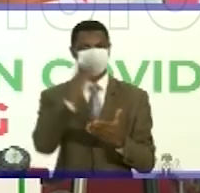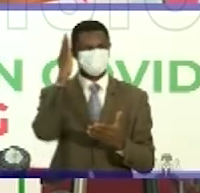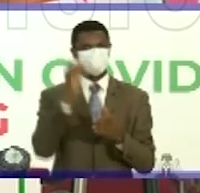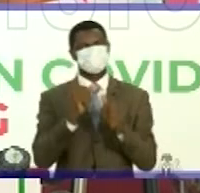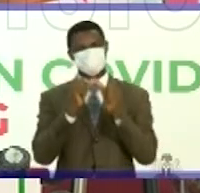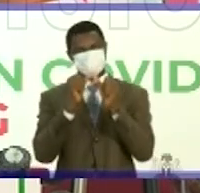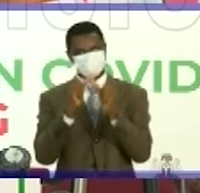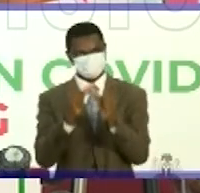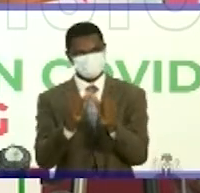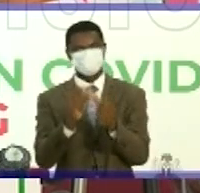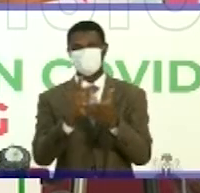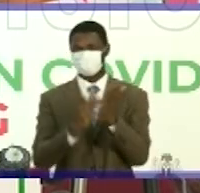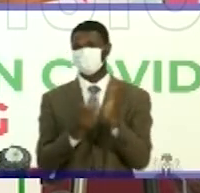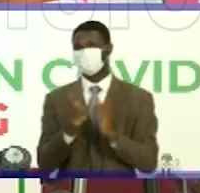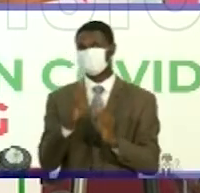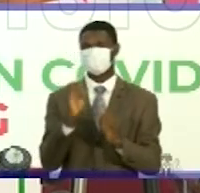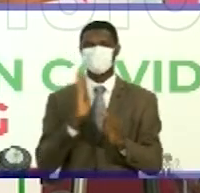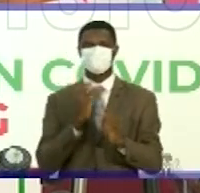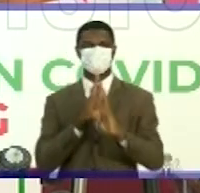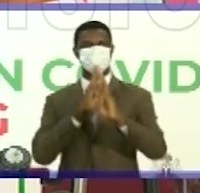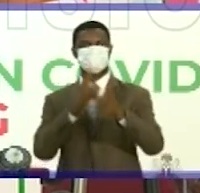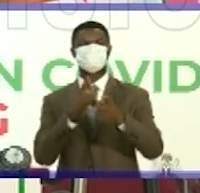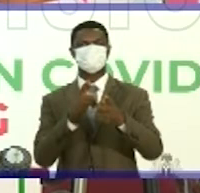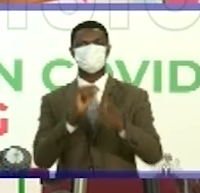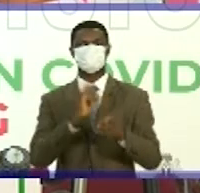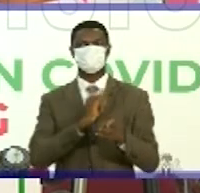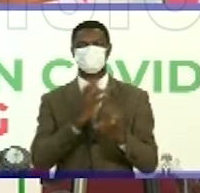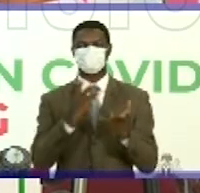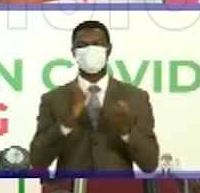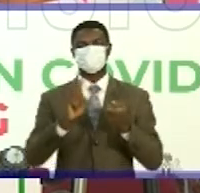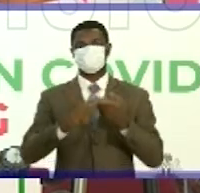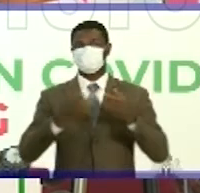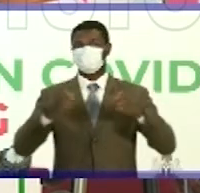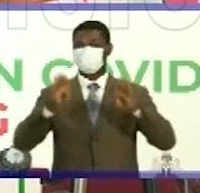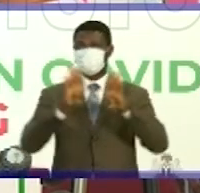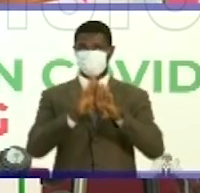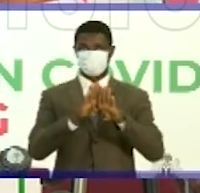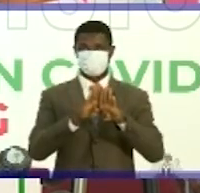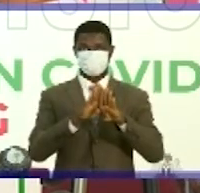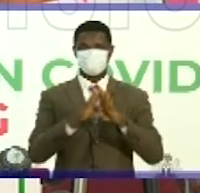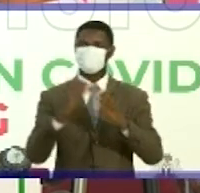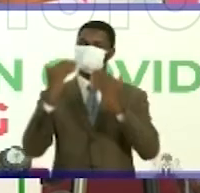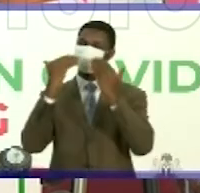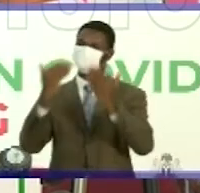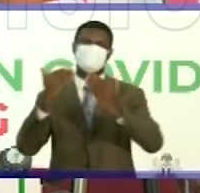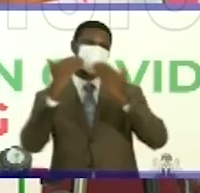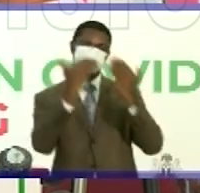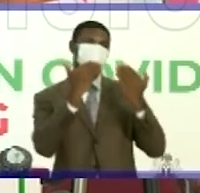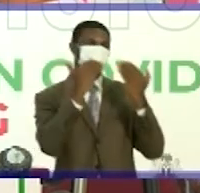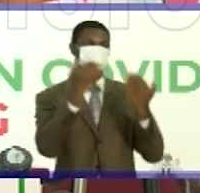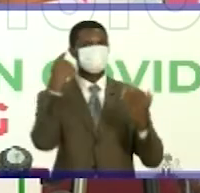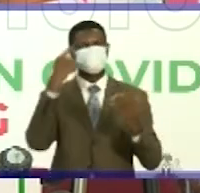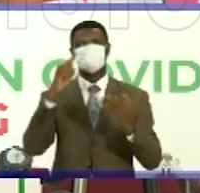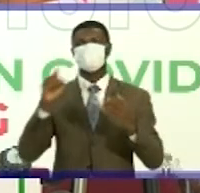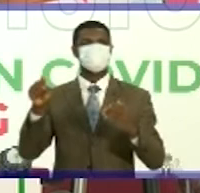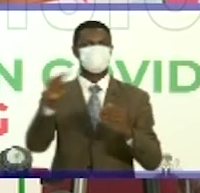current phase 2 of the response. I'd like to conclude by thanking the general public for continuing